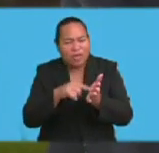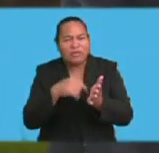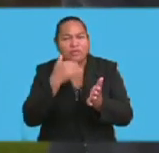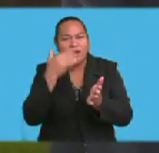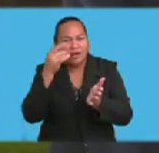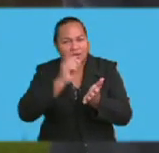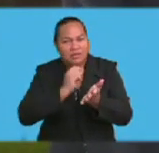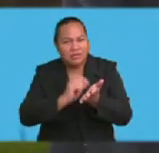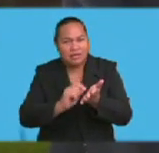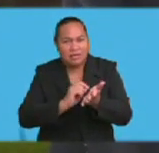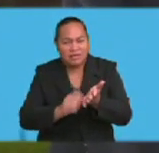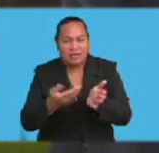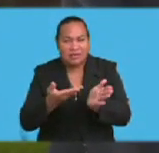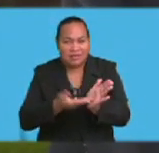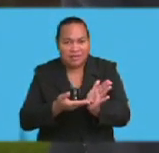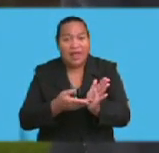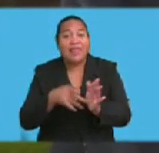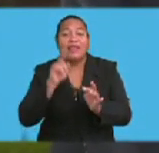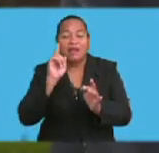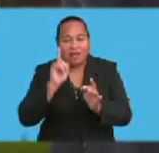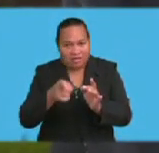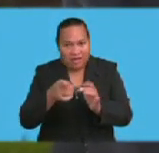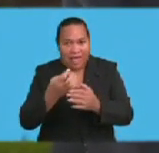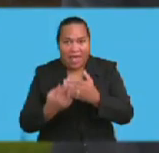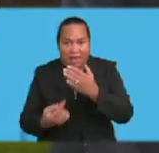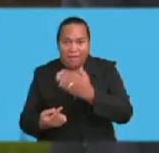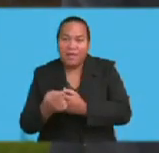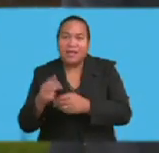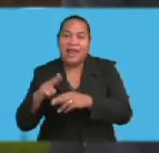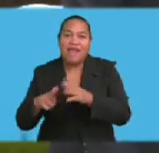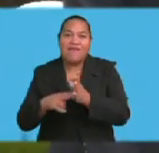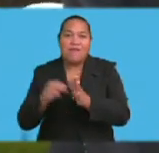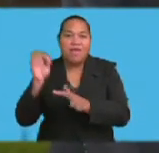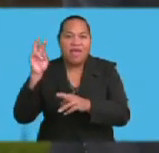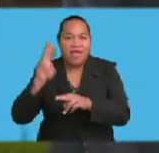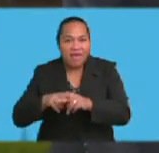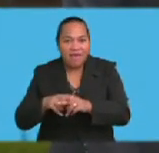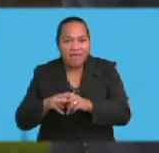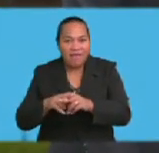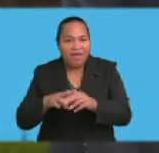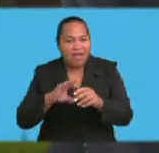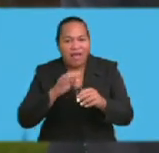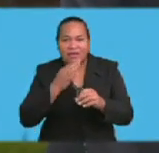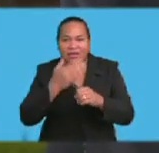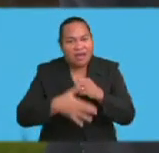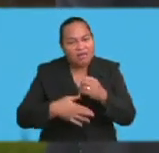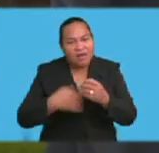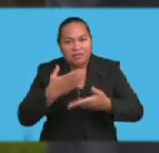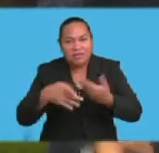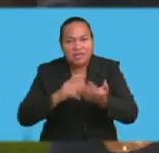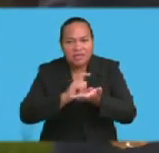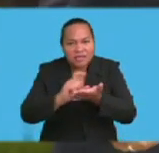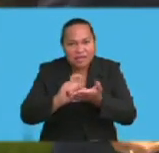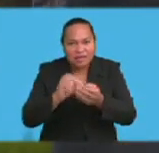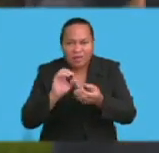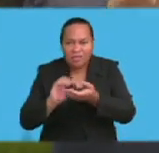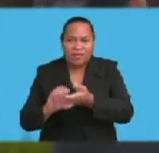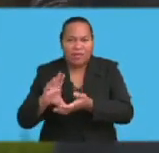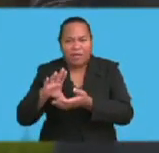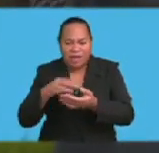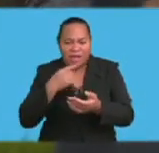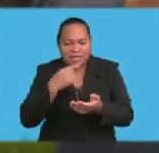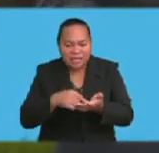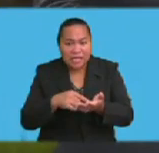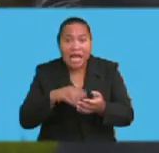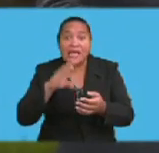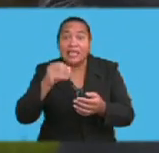was the situation in FNPF. There were overstated accounts, there were understating of expenses, and as a result of which, some